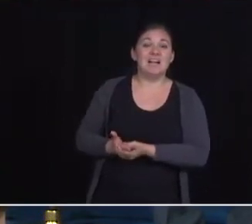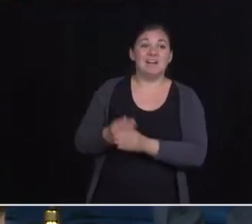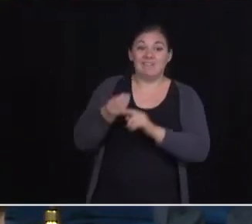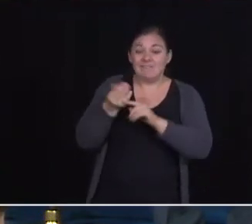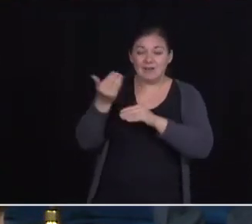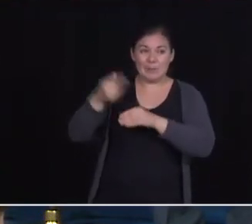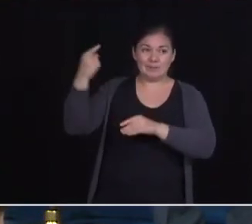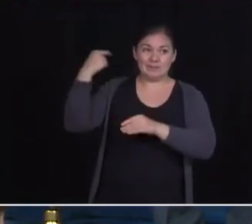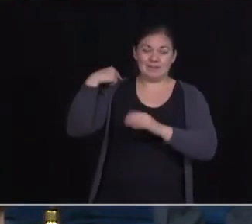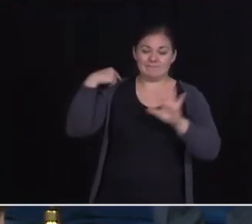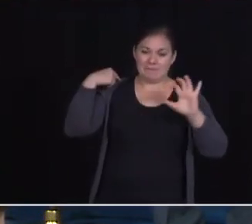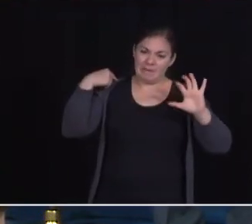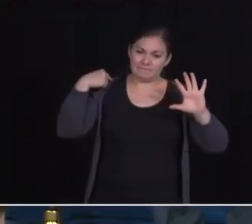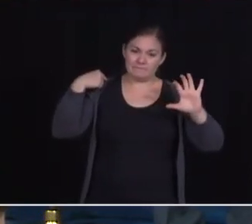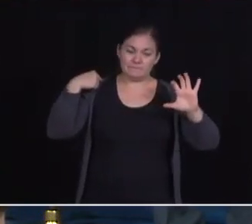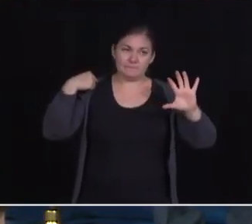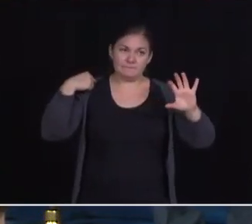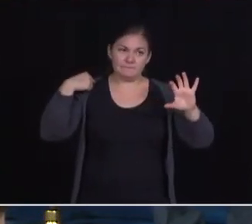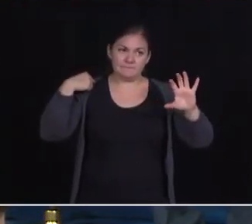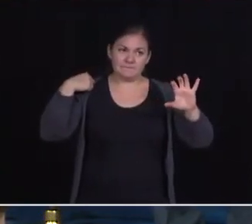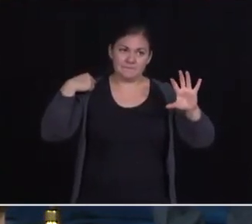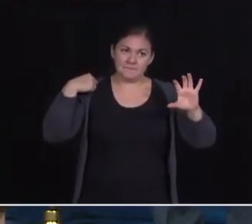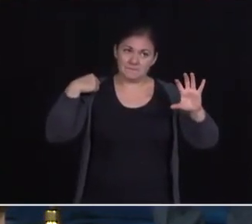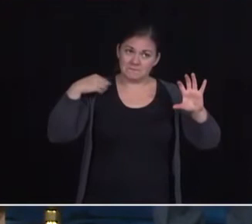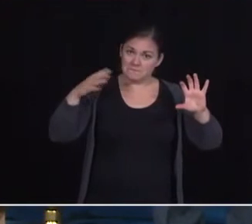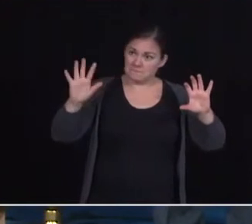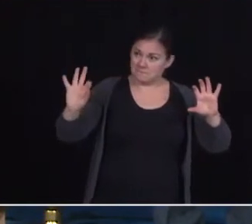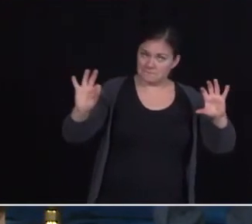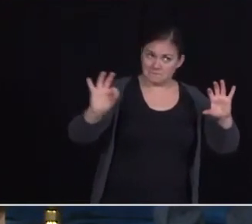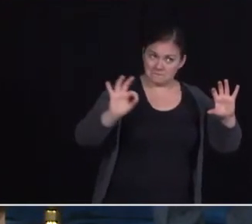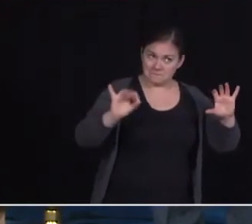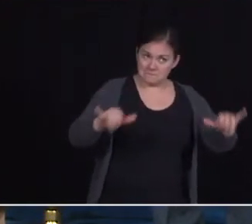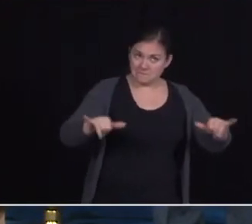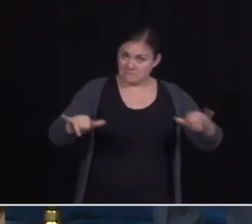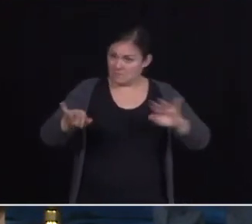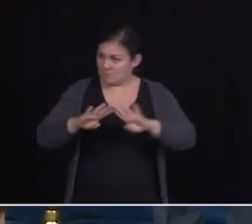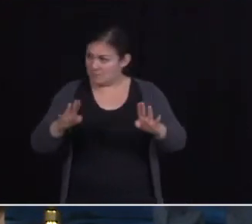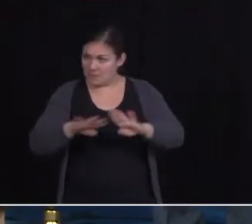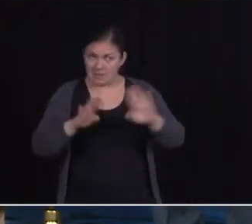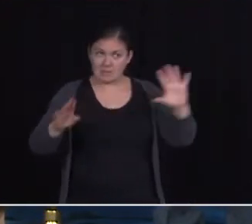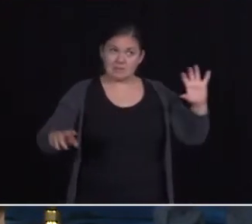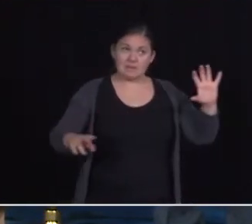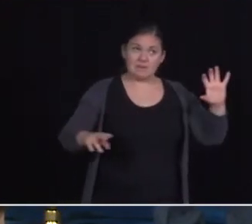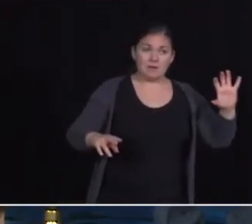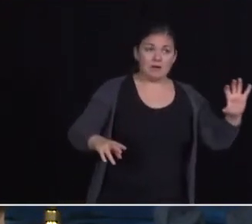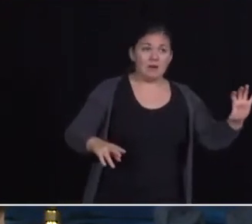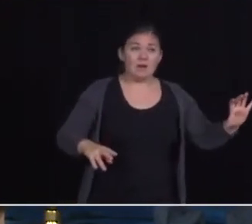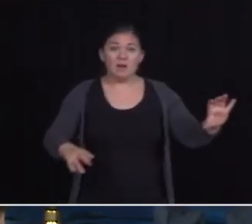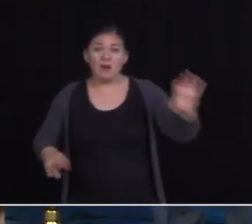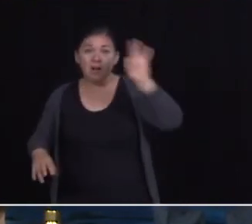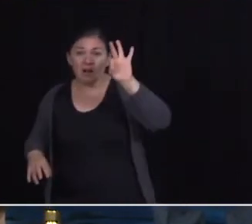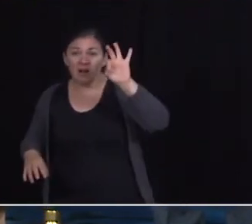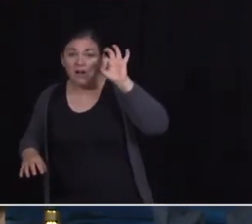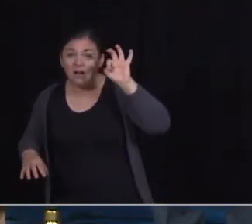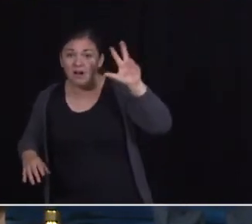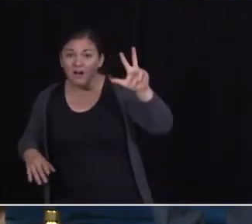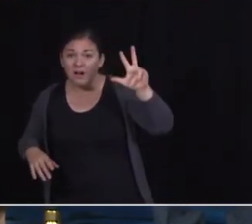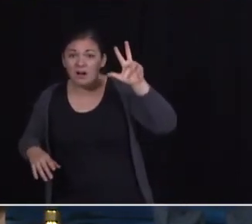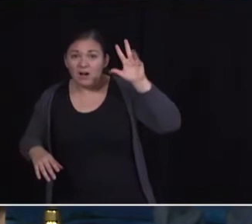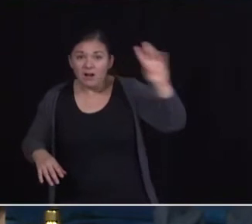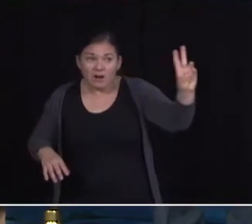okay, can we make it through? And all of a sudden the spike jumped up to over 937 cases, almost doubled in a